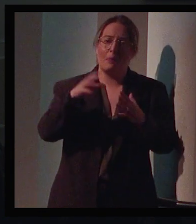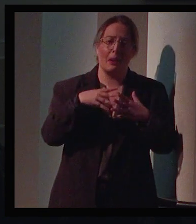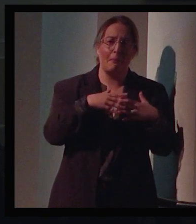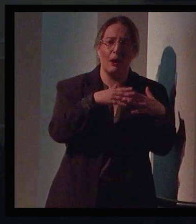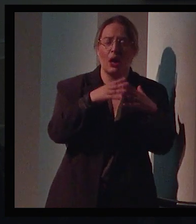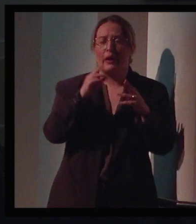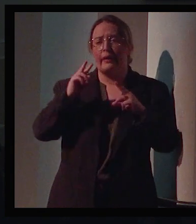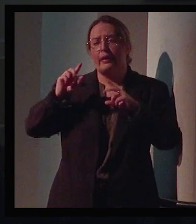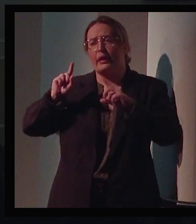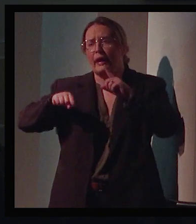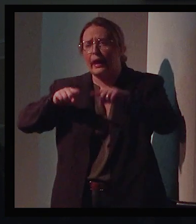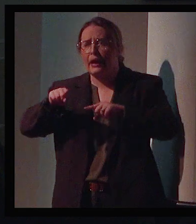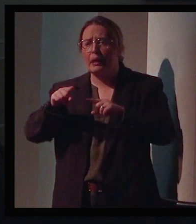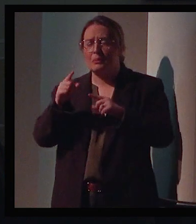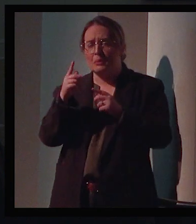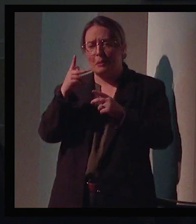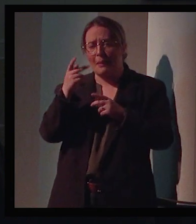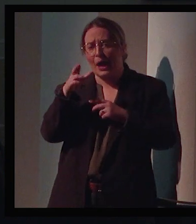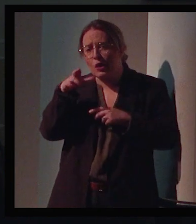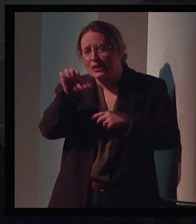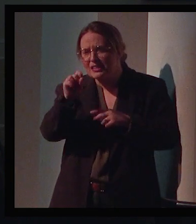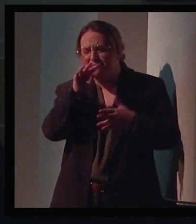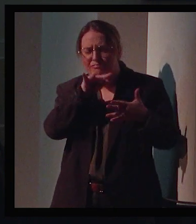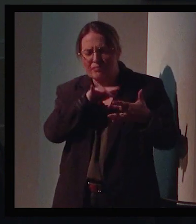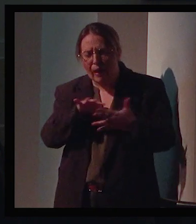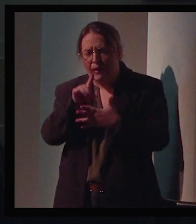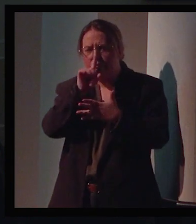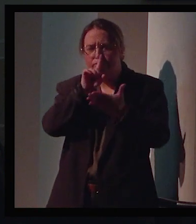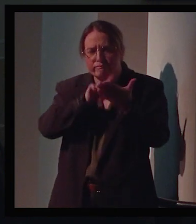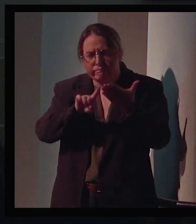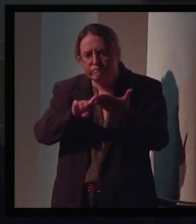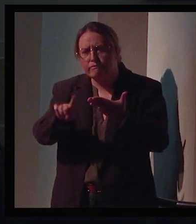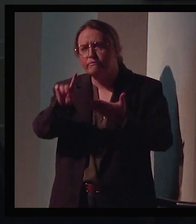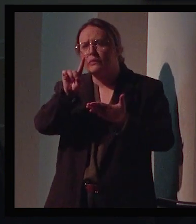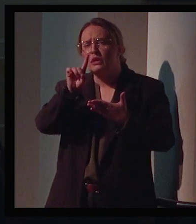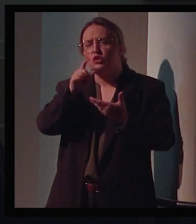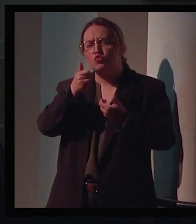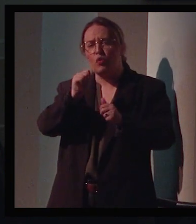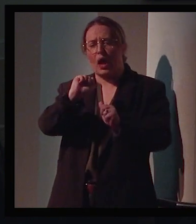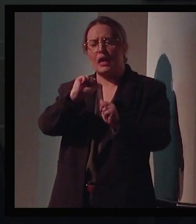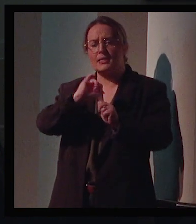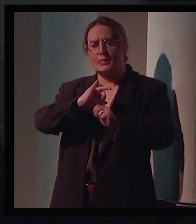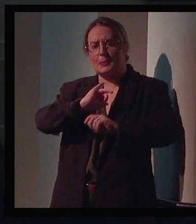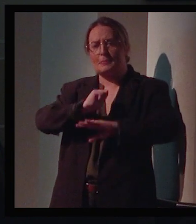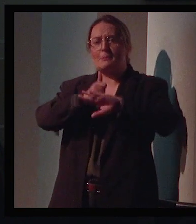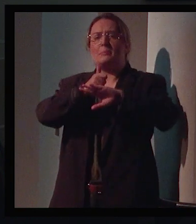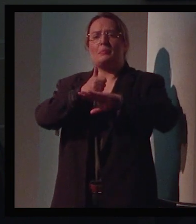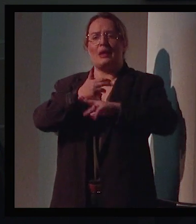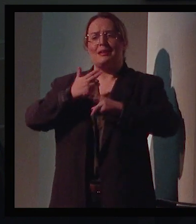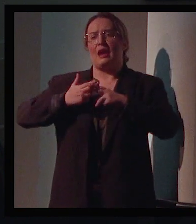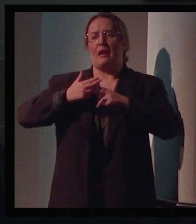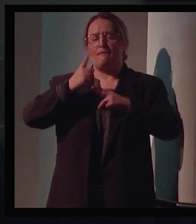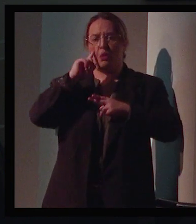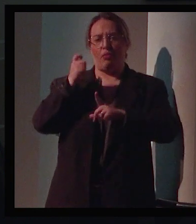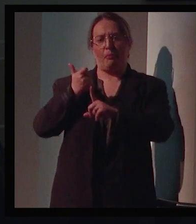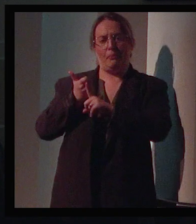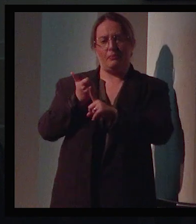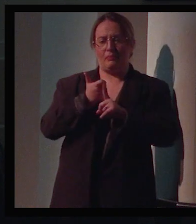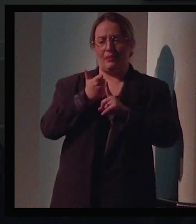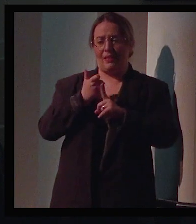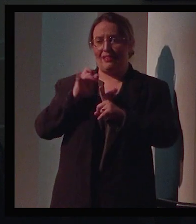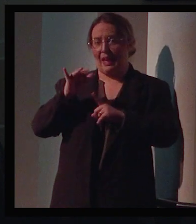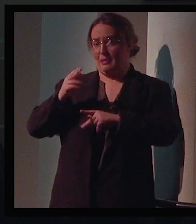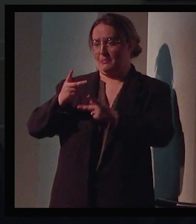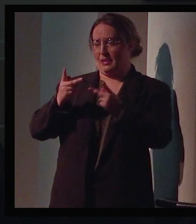to work, and to try and make a name for themselves. Certainly by the late 19th century, it was the place where